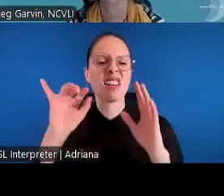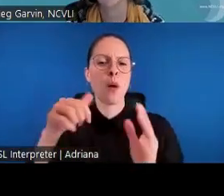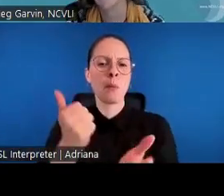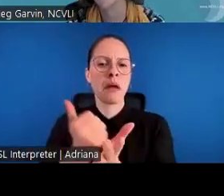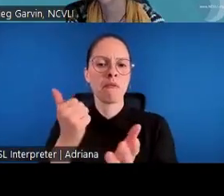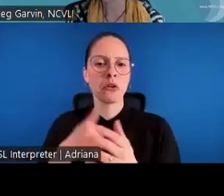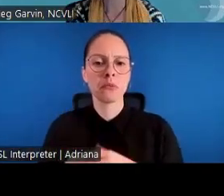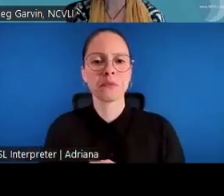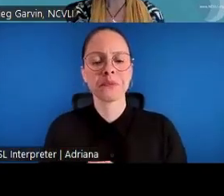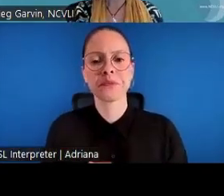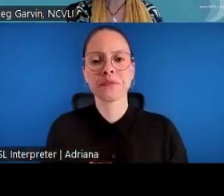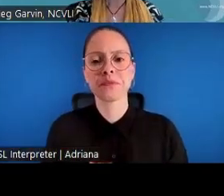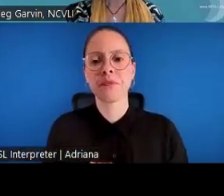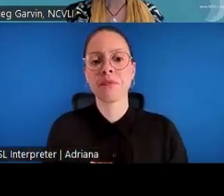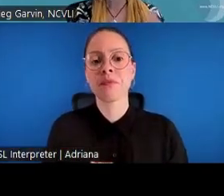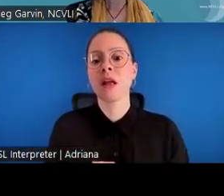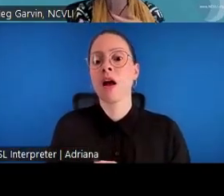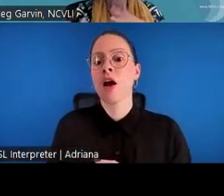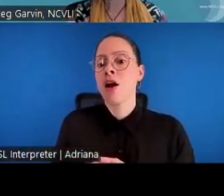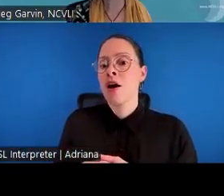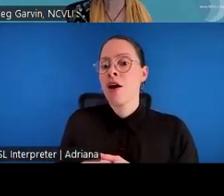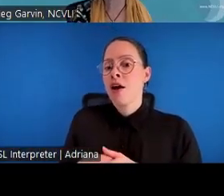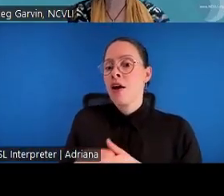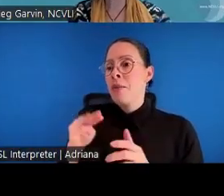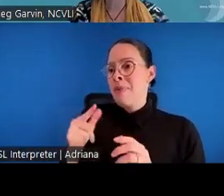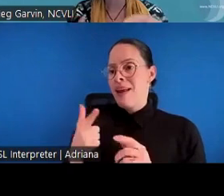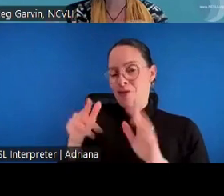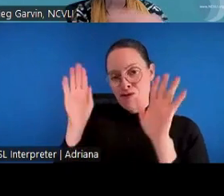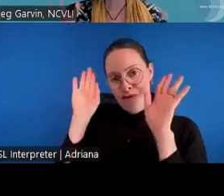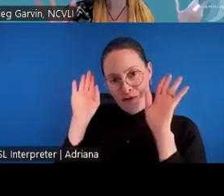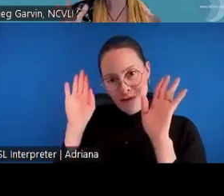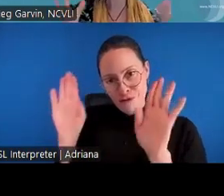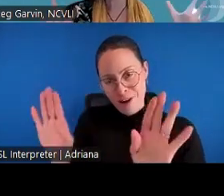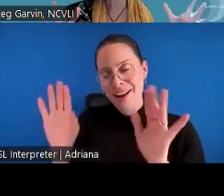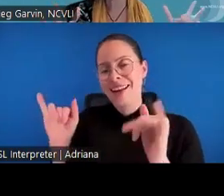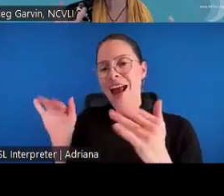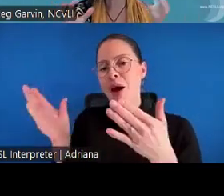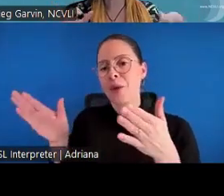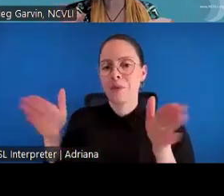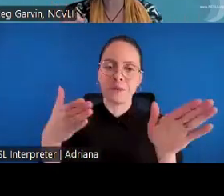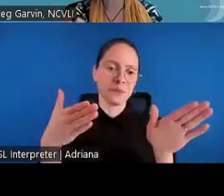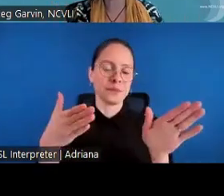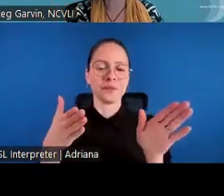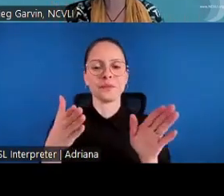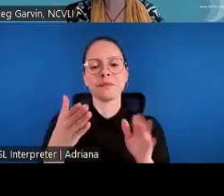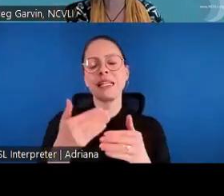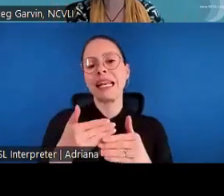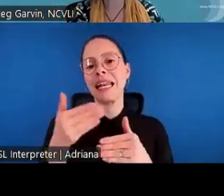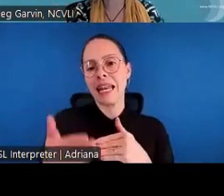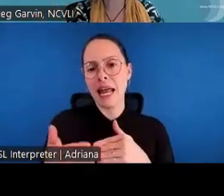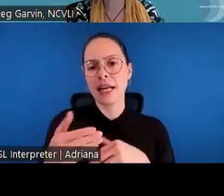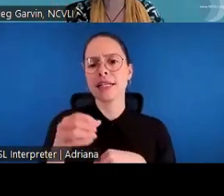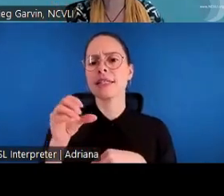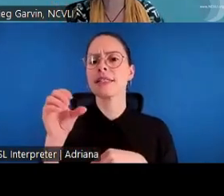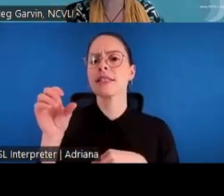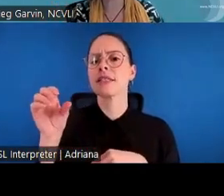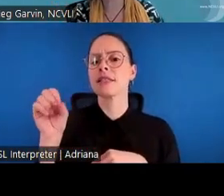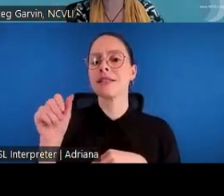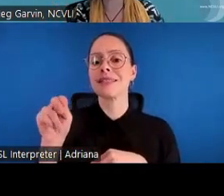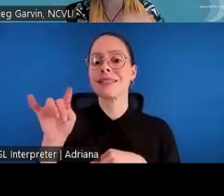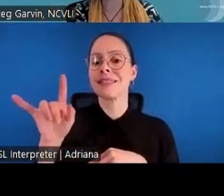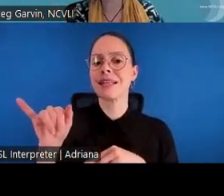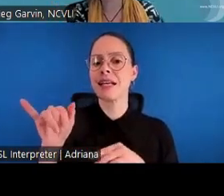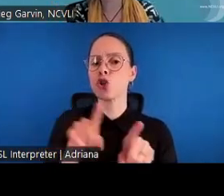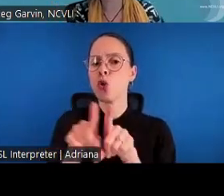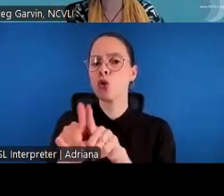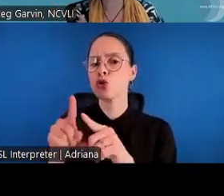that's great. Okay. Let's pivot, as Ruth was having us do, to what's this next moment. Well, Sandy also shared with you some information